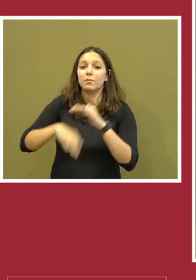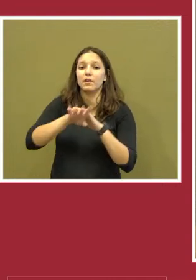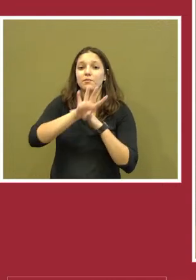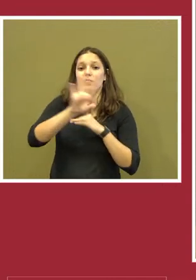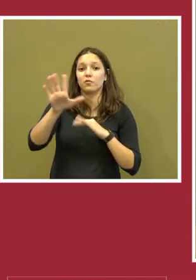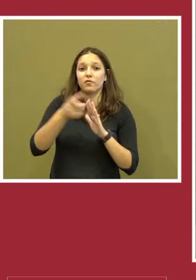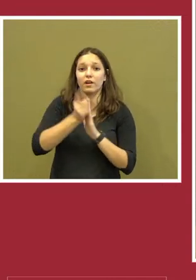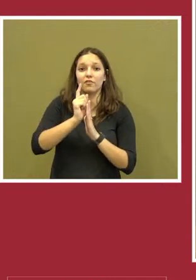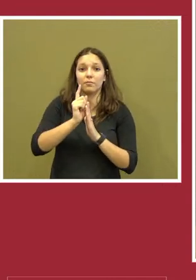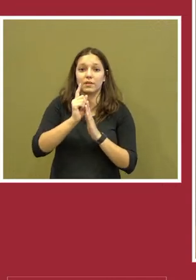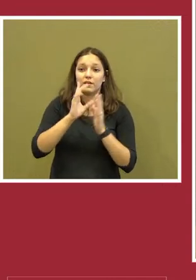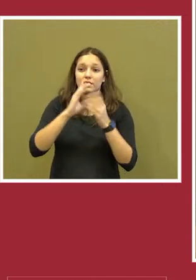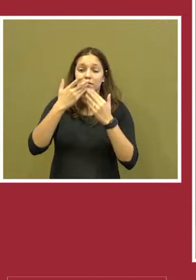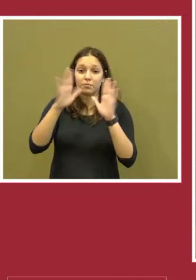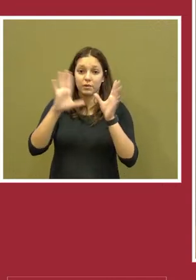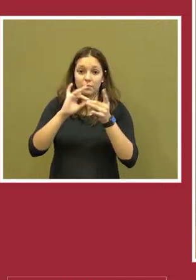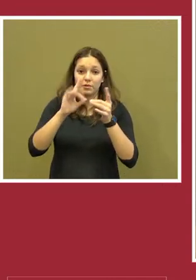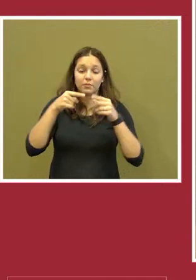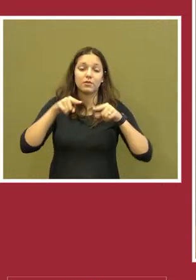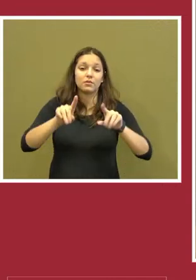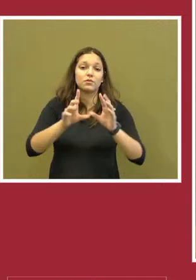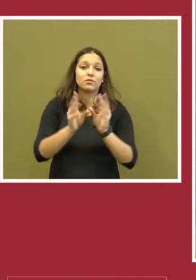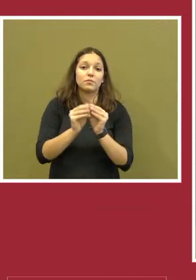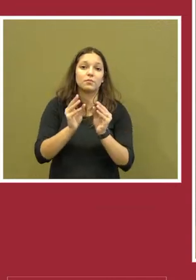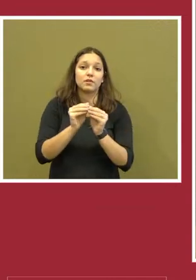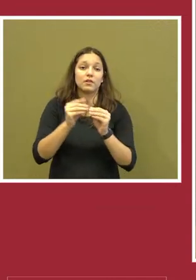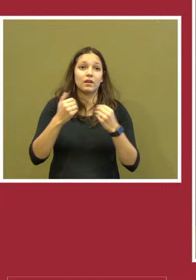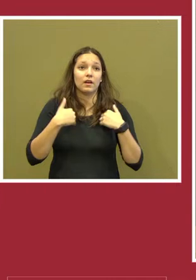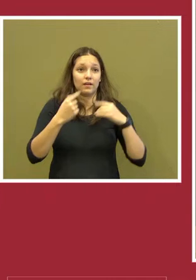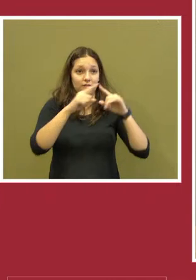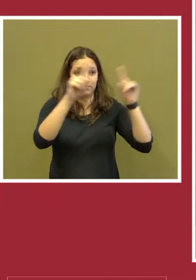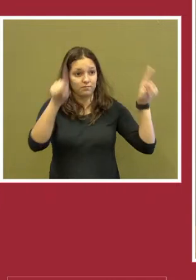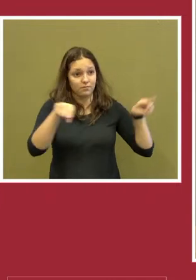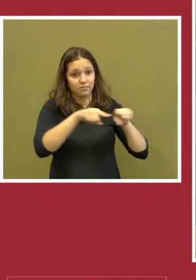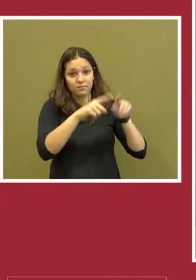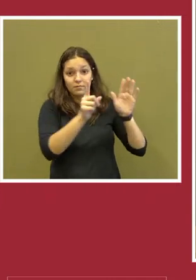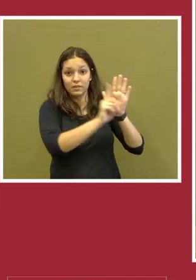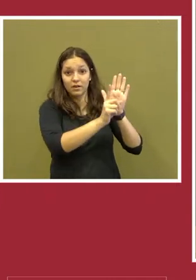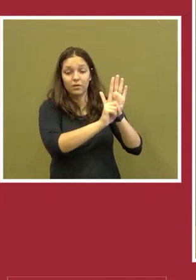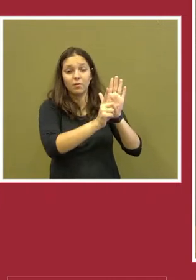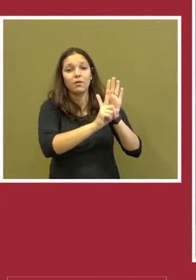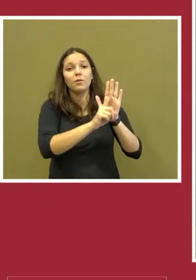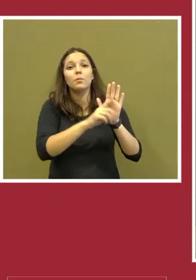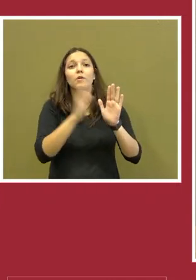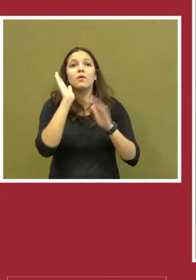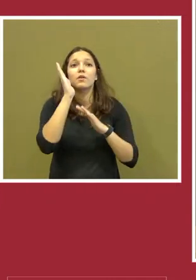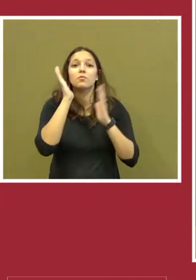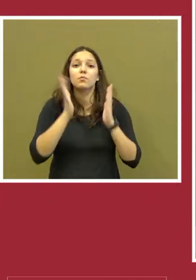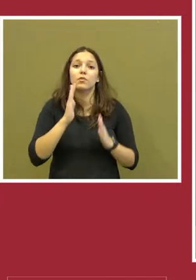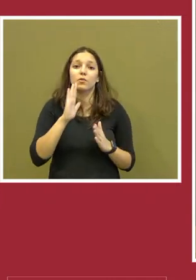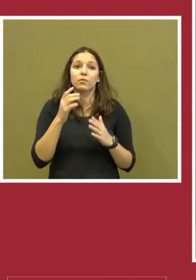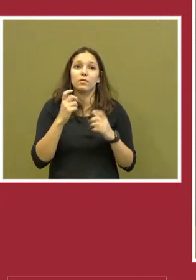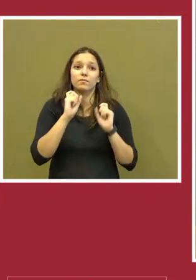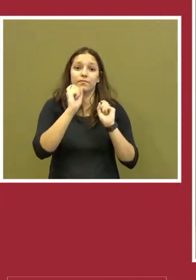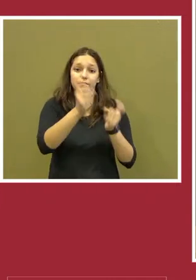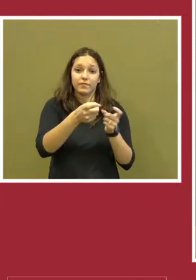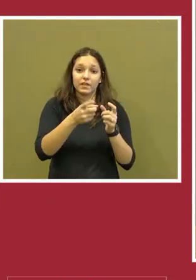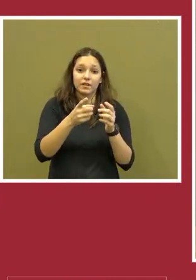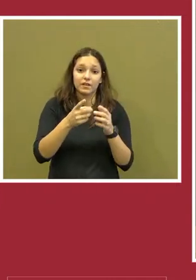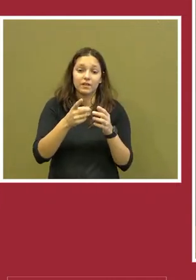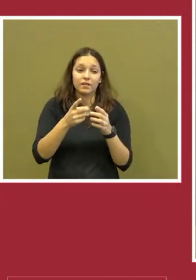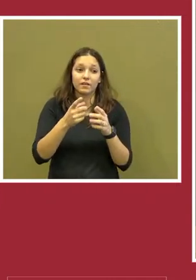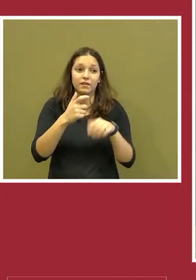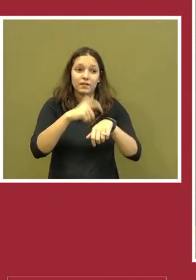public comment during a meeting. A timer is provided on the large screen to ensure every speaker receives updates during the presentation on remaining